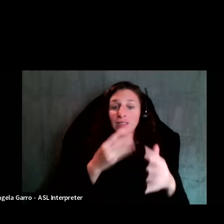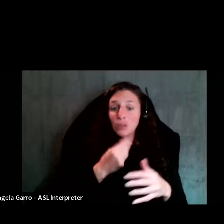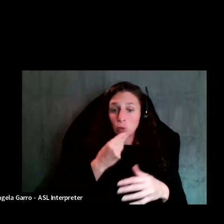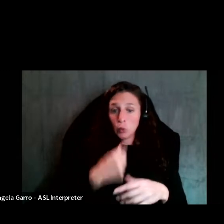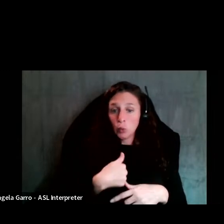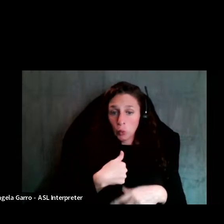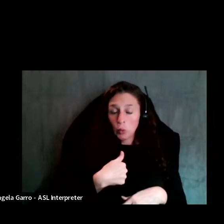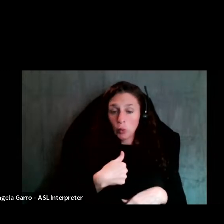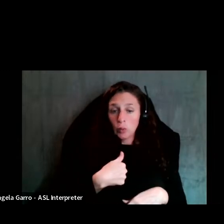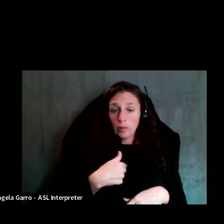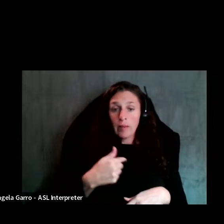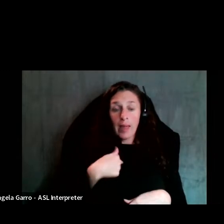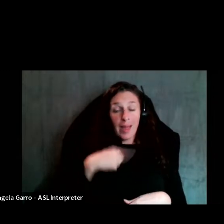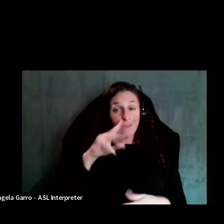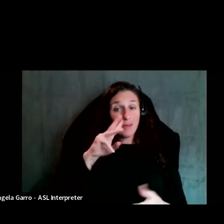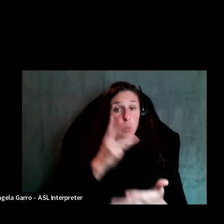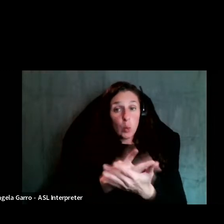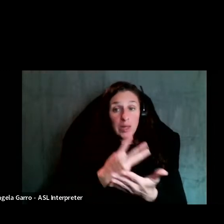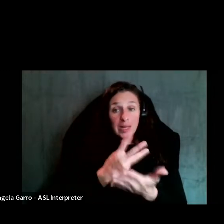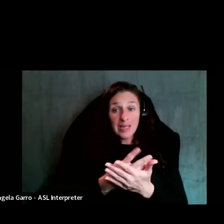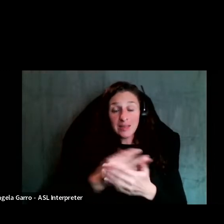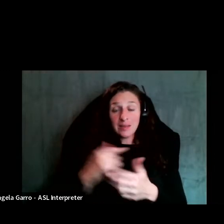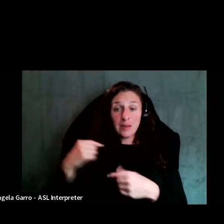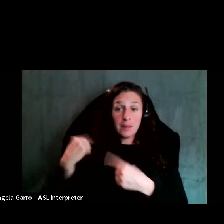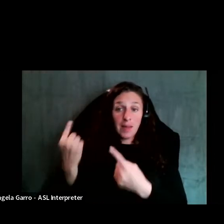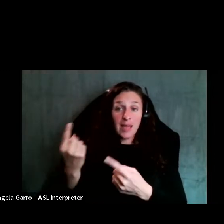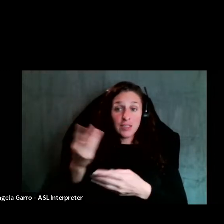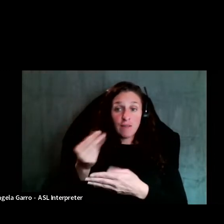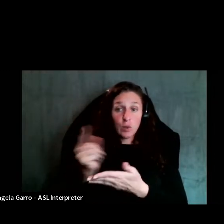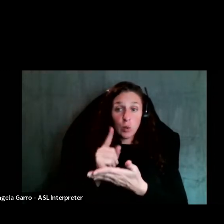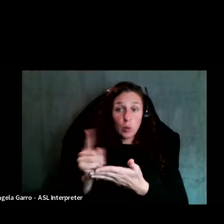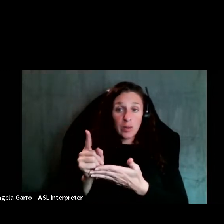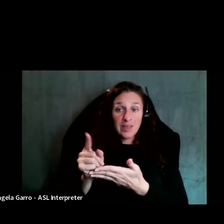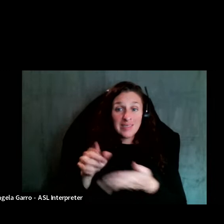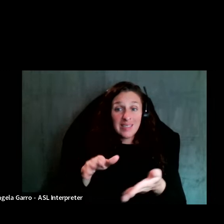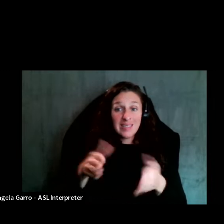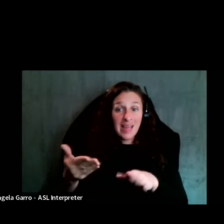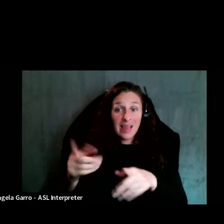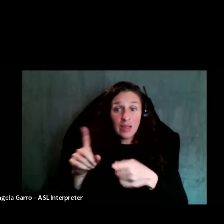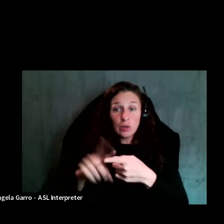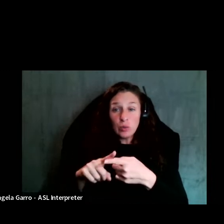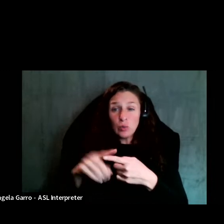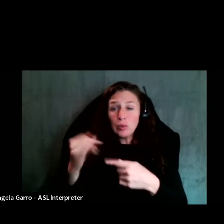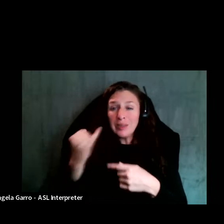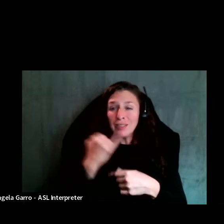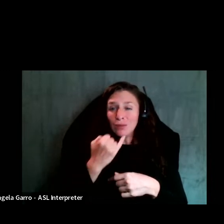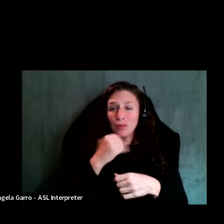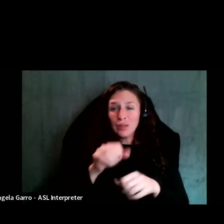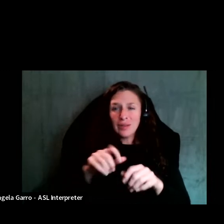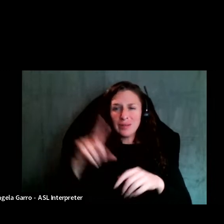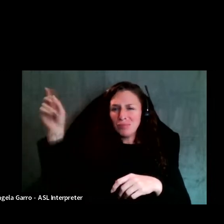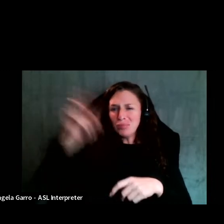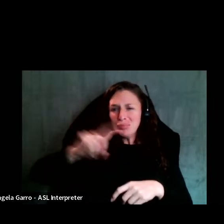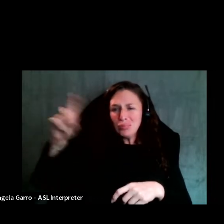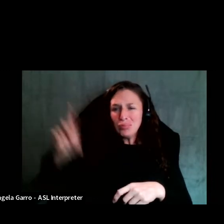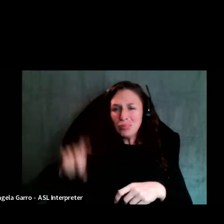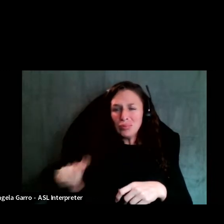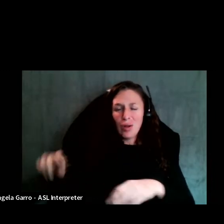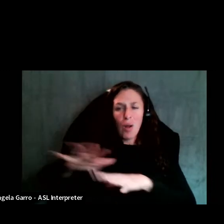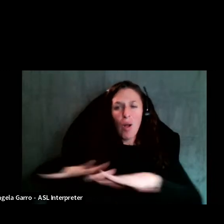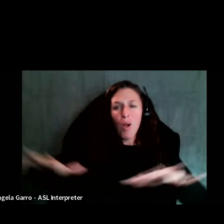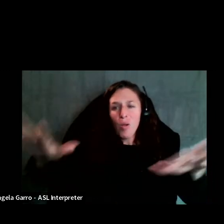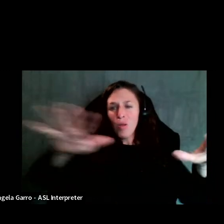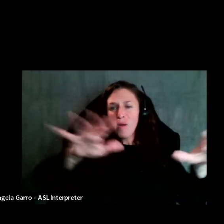I have witnessed in the past few weeks death to Israel sprayed all over San Francisco. I